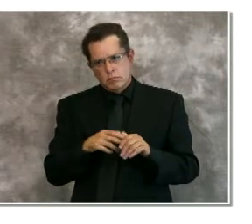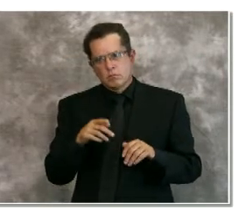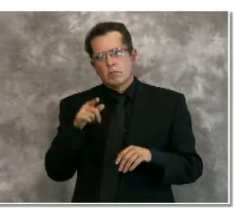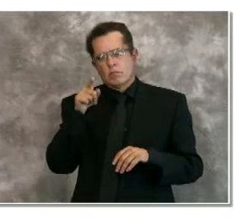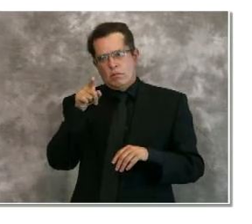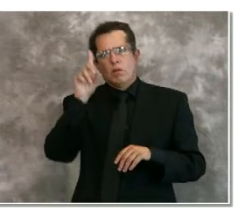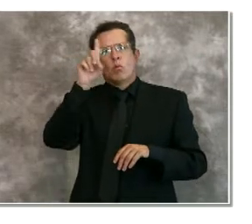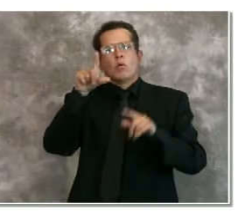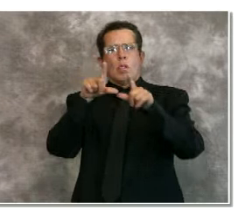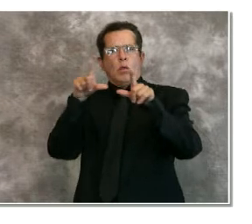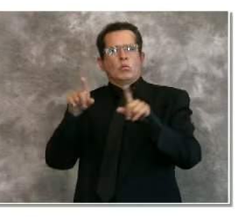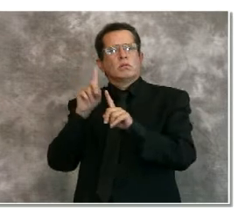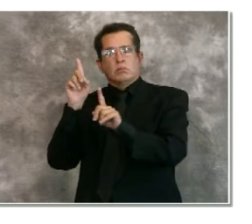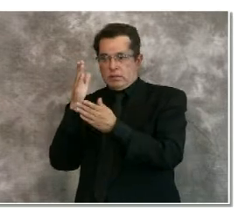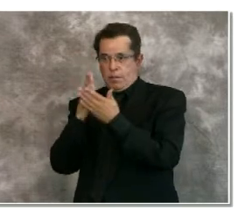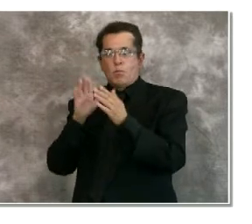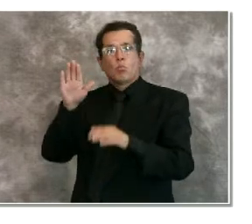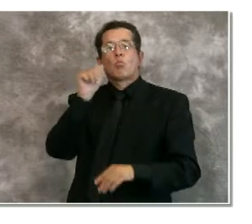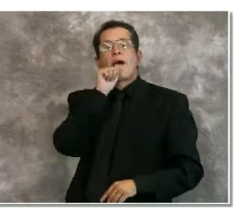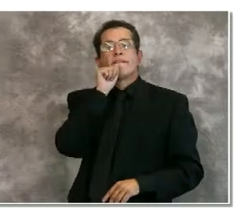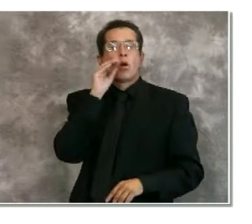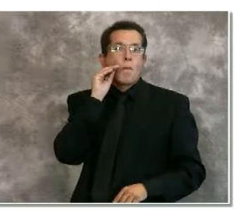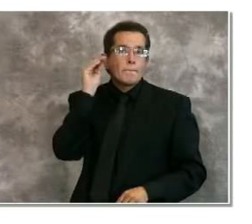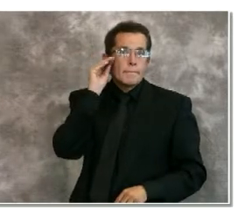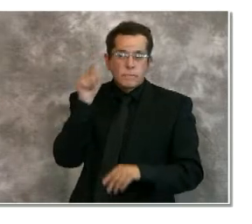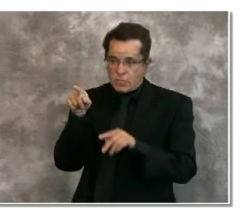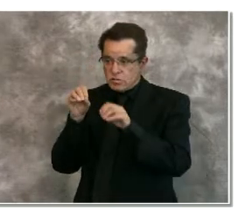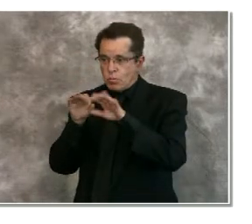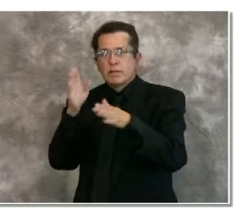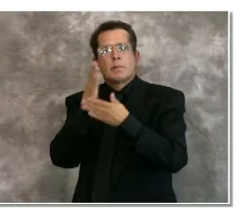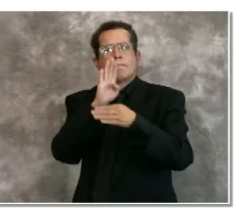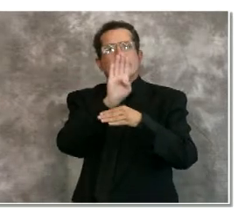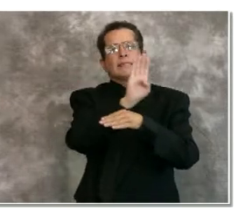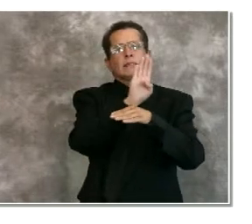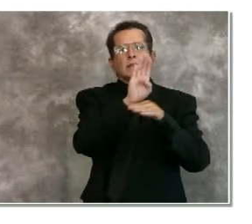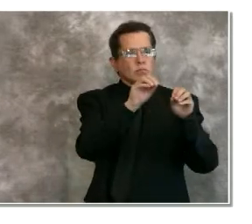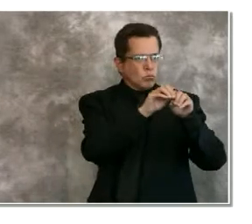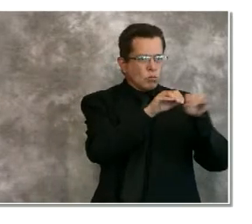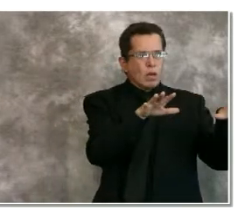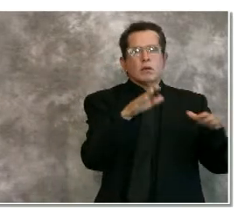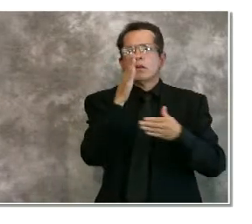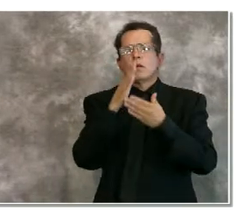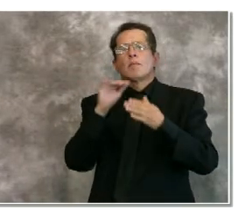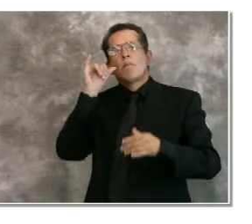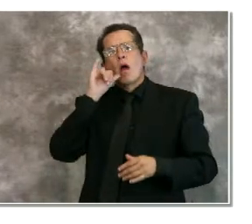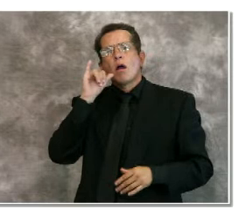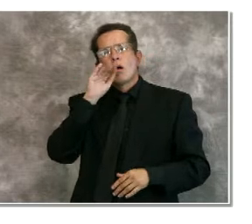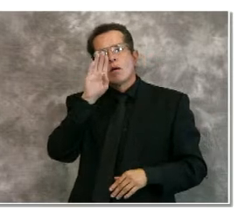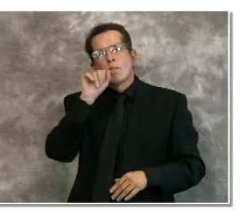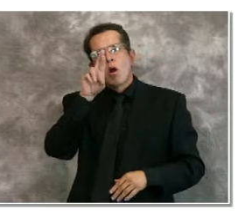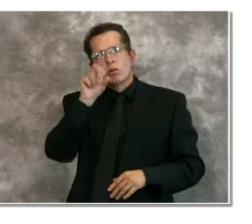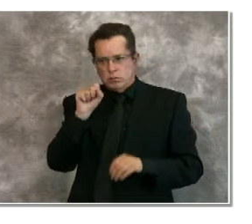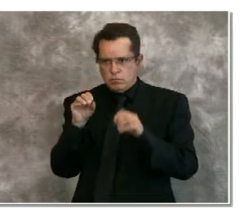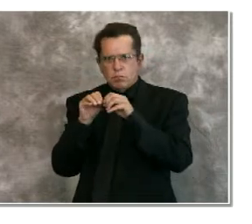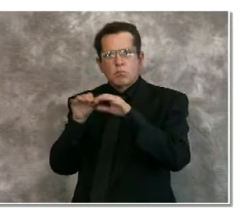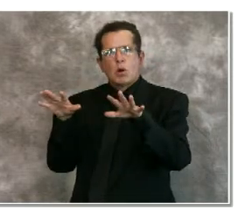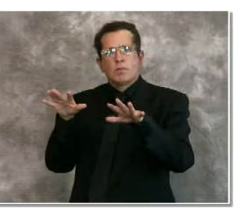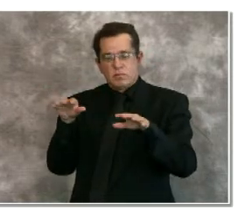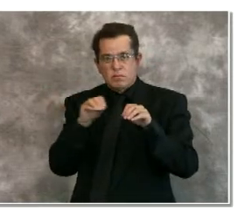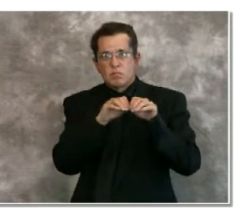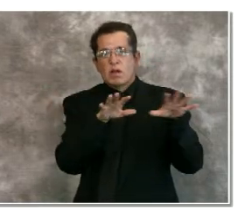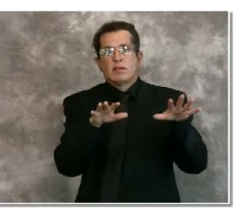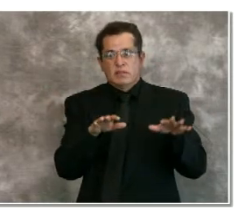the locations from private residences, businesses, restaurant, bars, and as well as